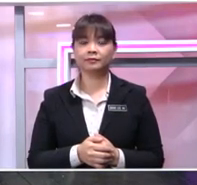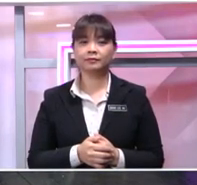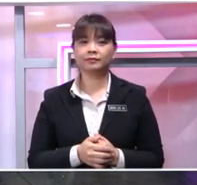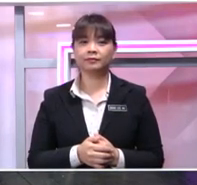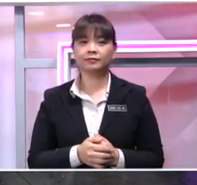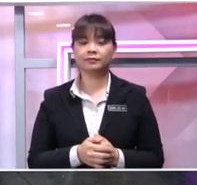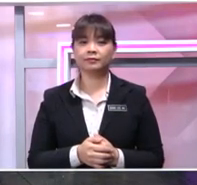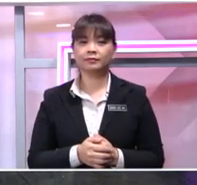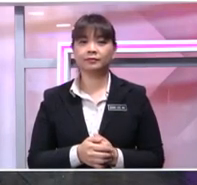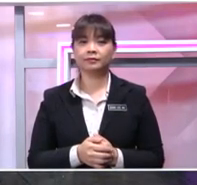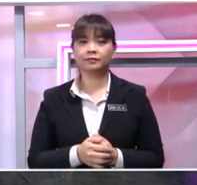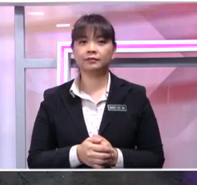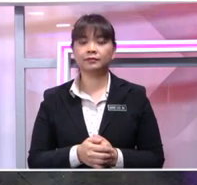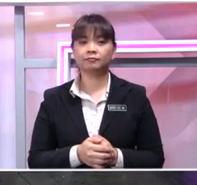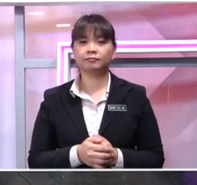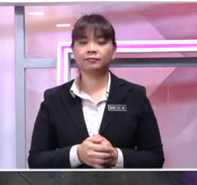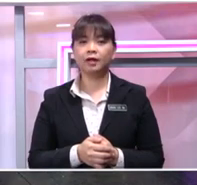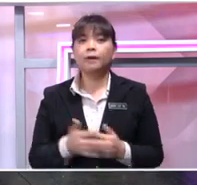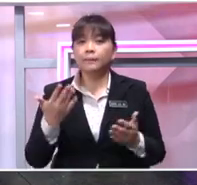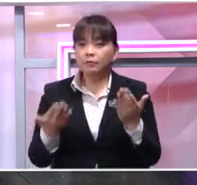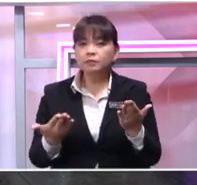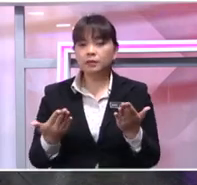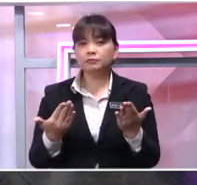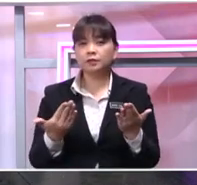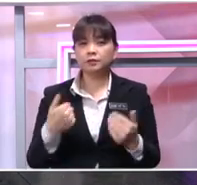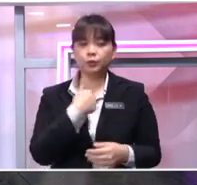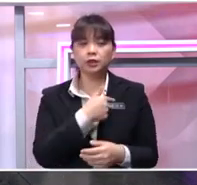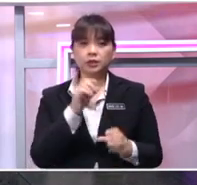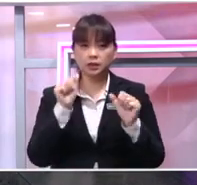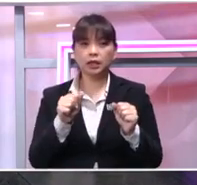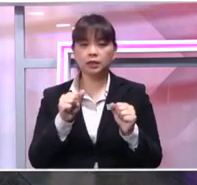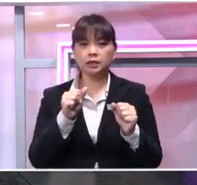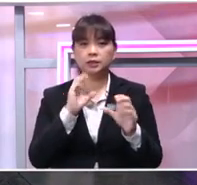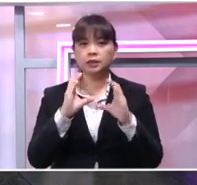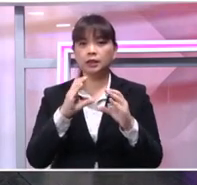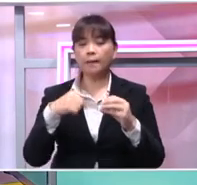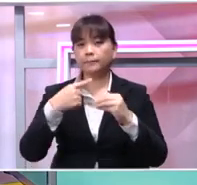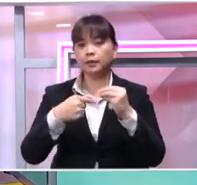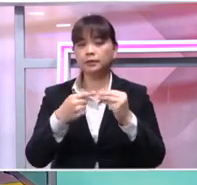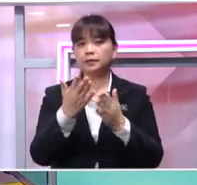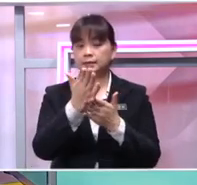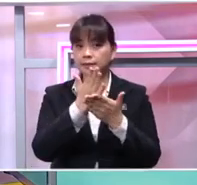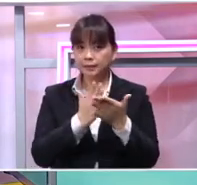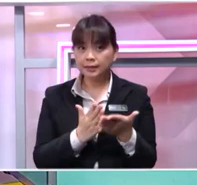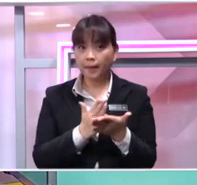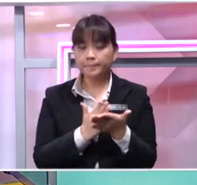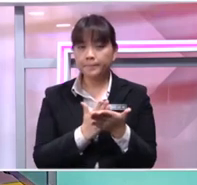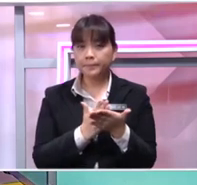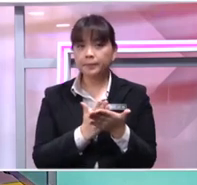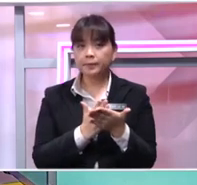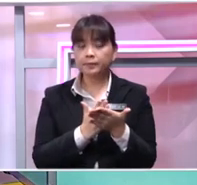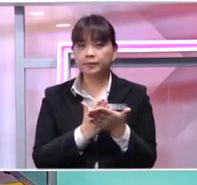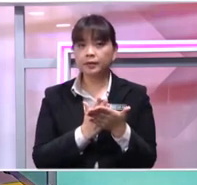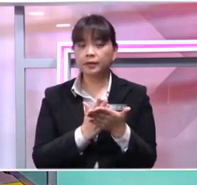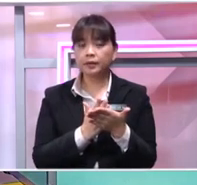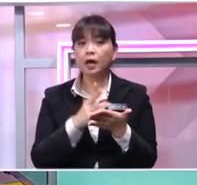slot. Maybe we can conclude a bit on what we have done. I want to emphasize about...